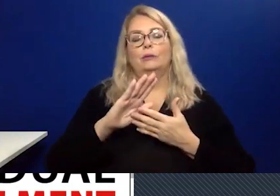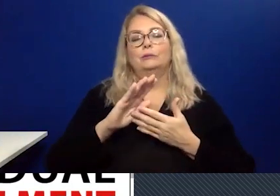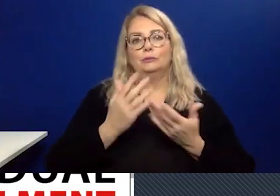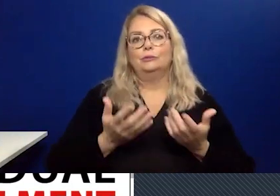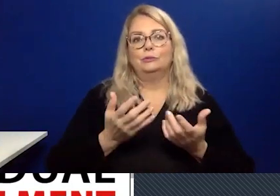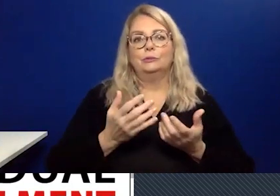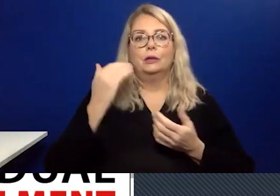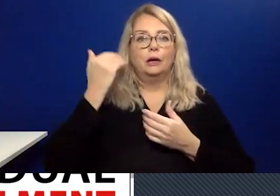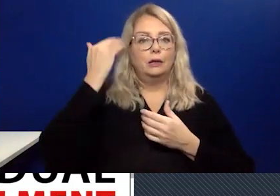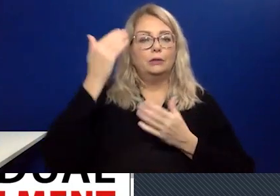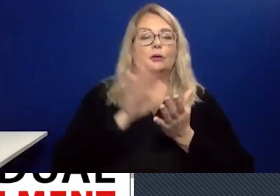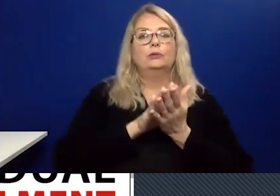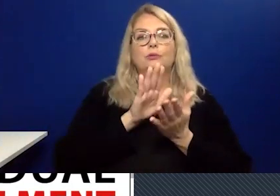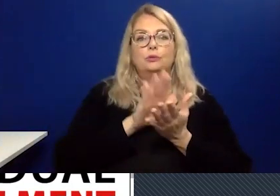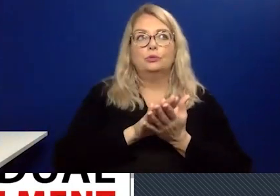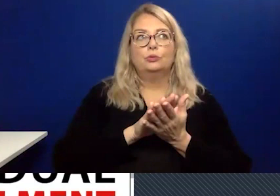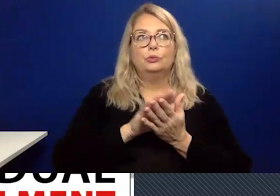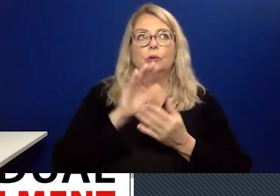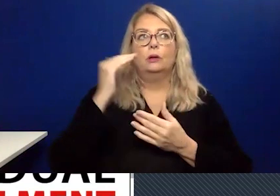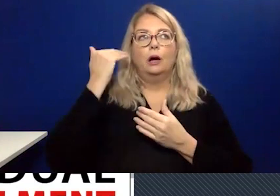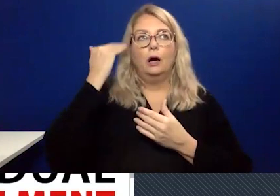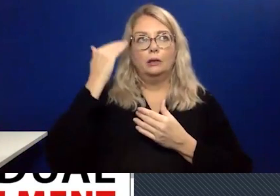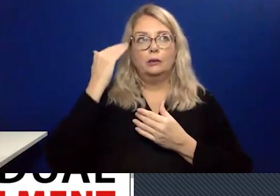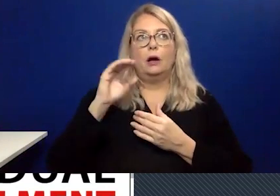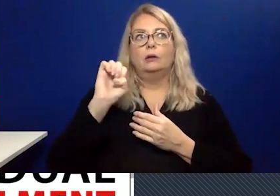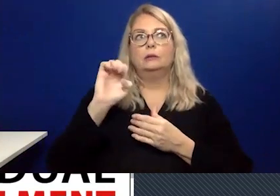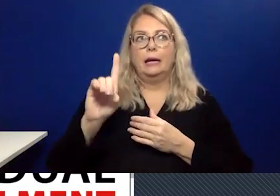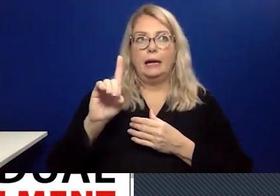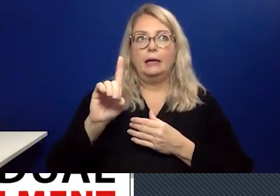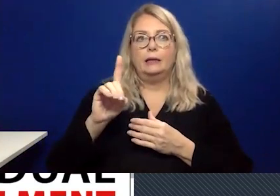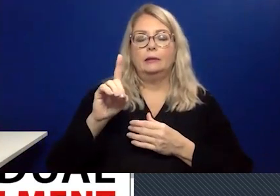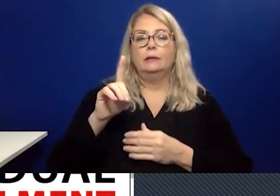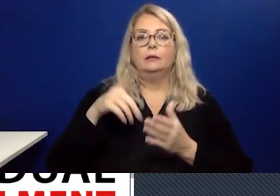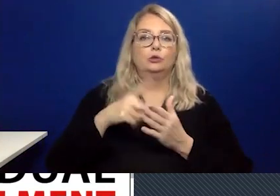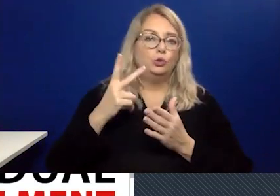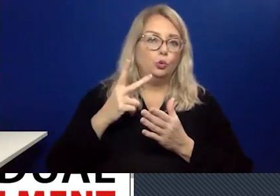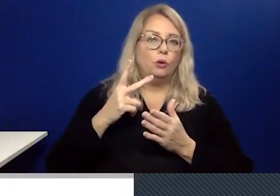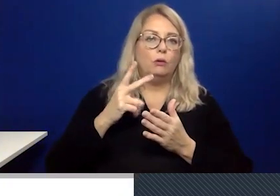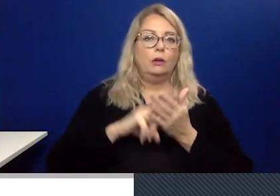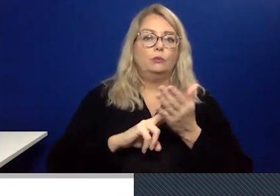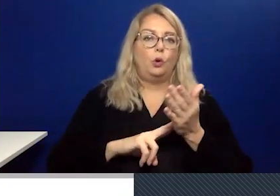Adult Ed Dual Enrollment, just like there's high school dual enrollment.